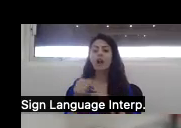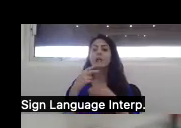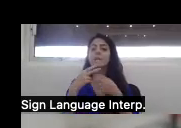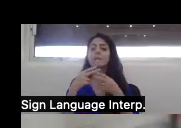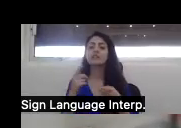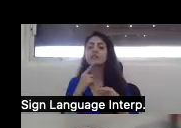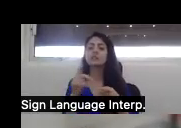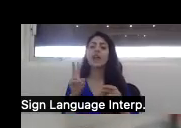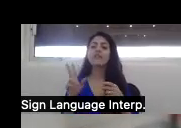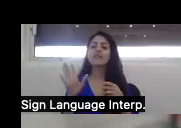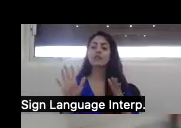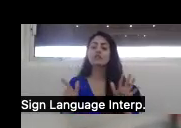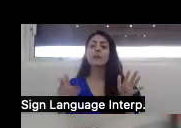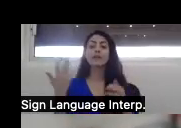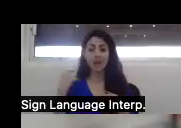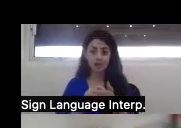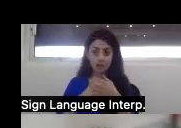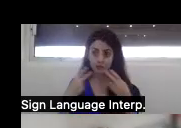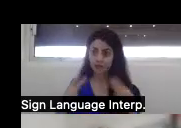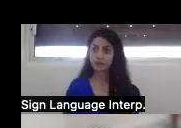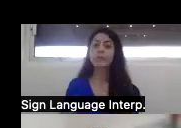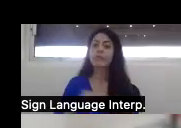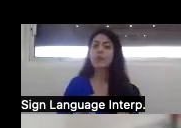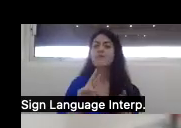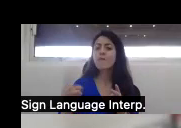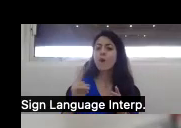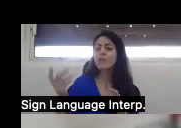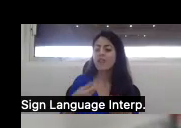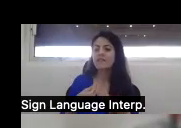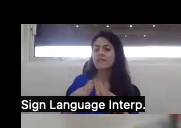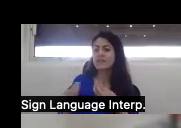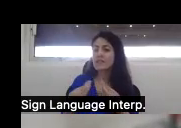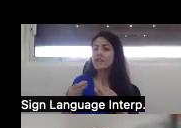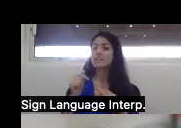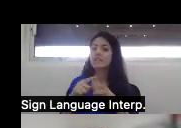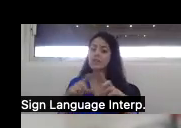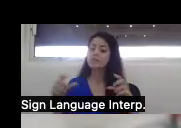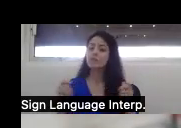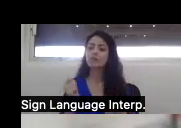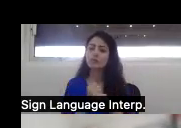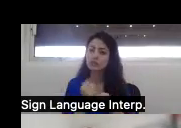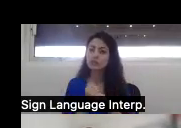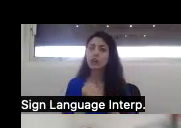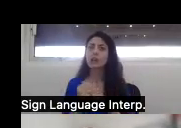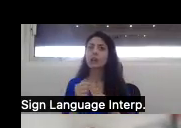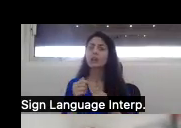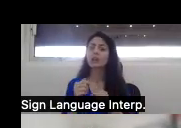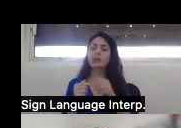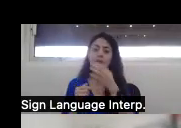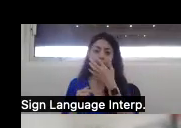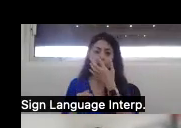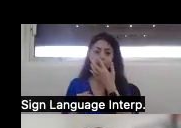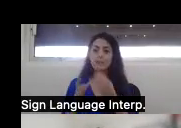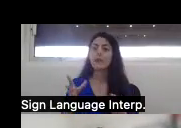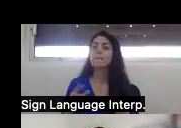several policies that are linked to the work as of the legislation related to rights of persons, the law on for rights of persons